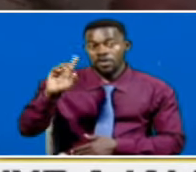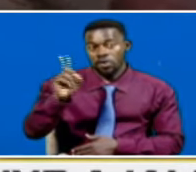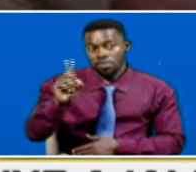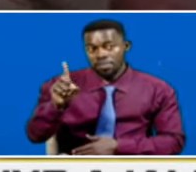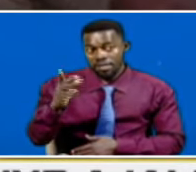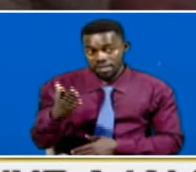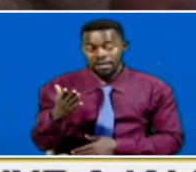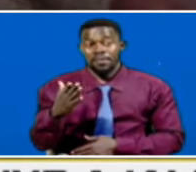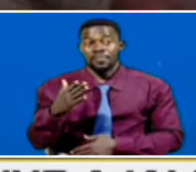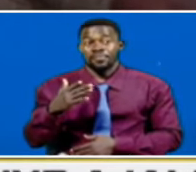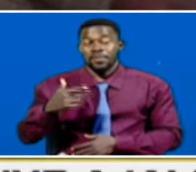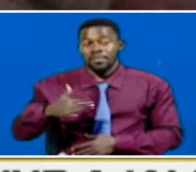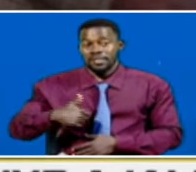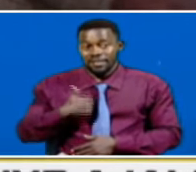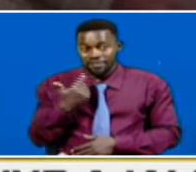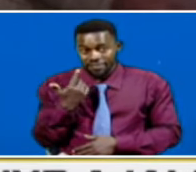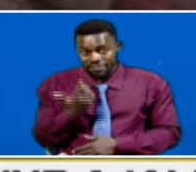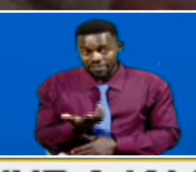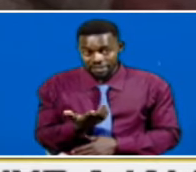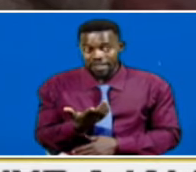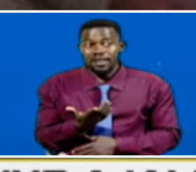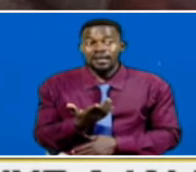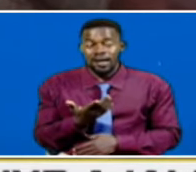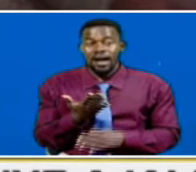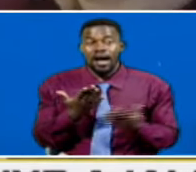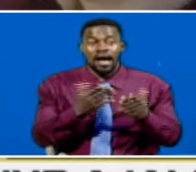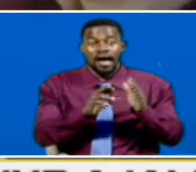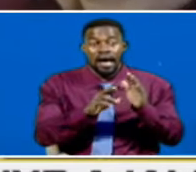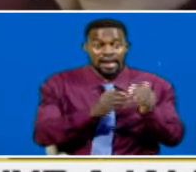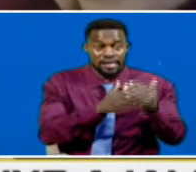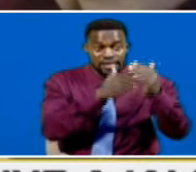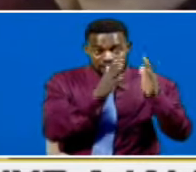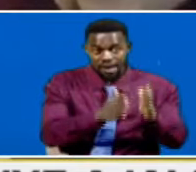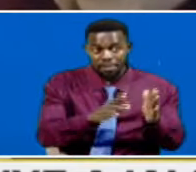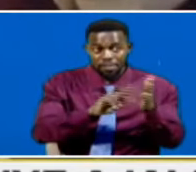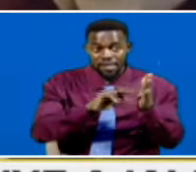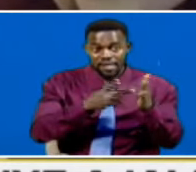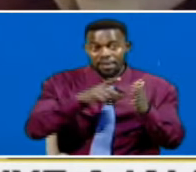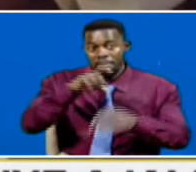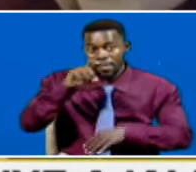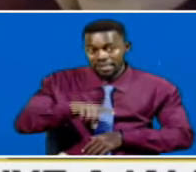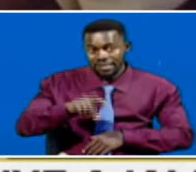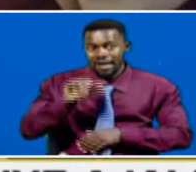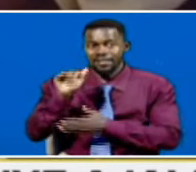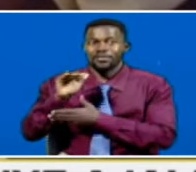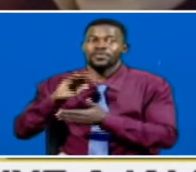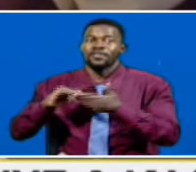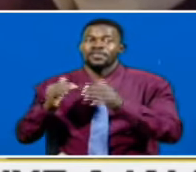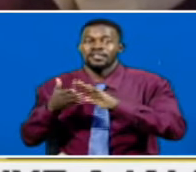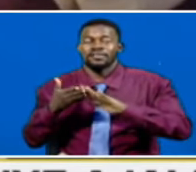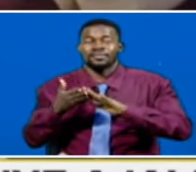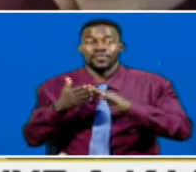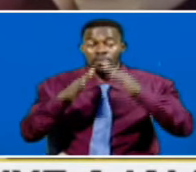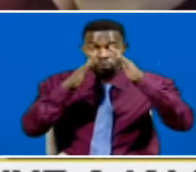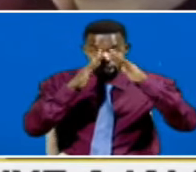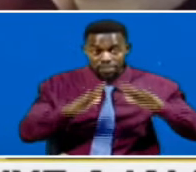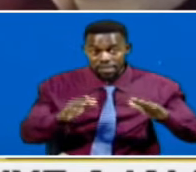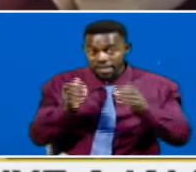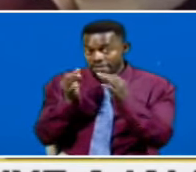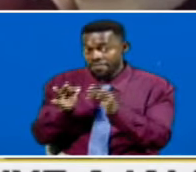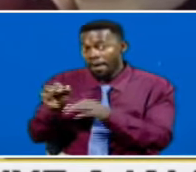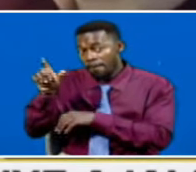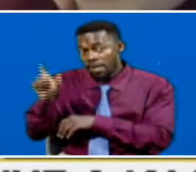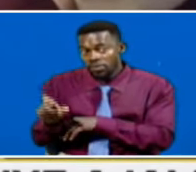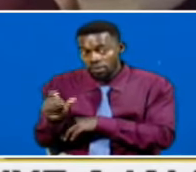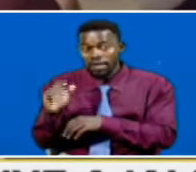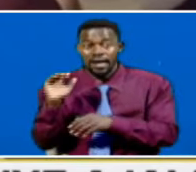be the mirror of the society and the role model. As Muslims, when somebody apologizes,